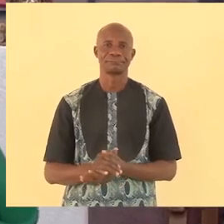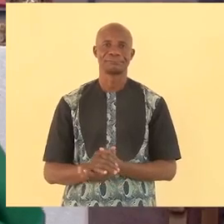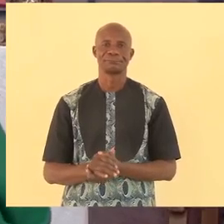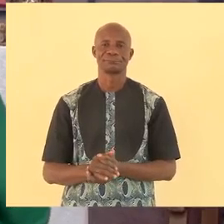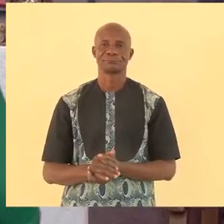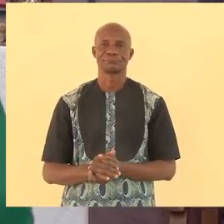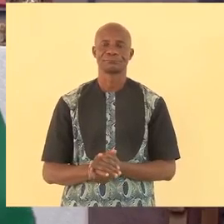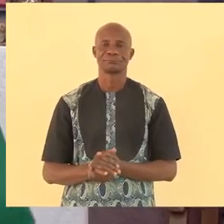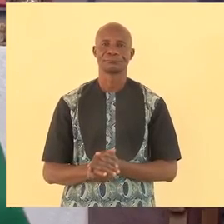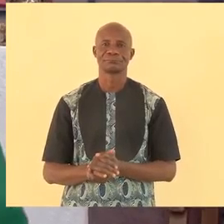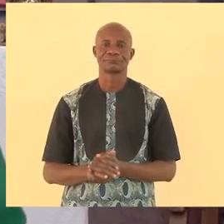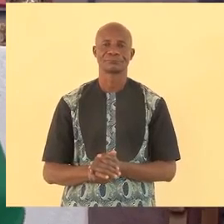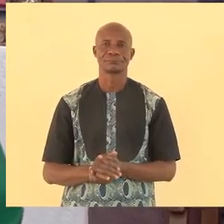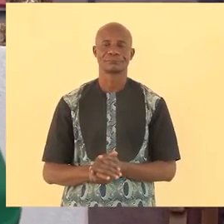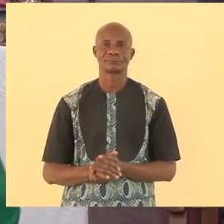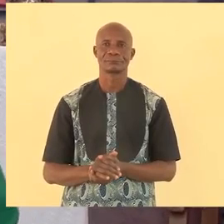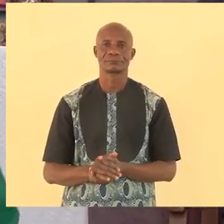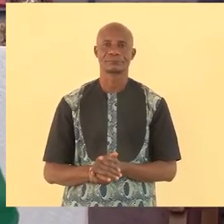Yes, Dr. Helen.